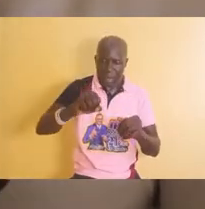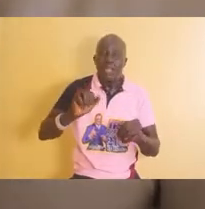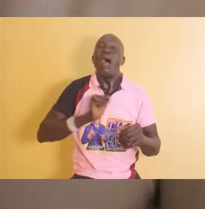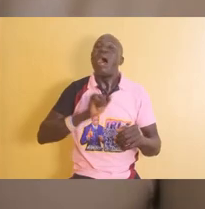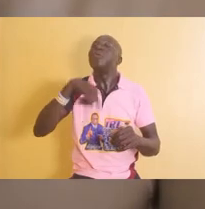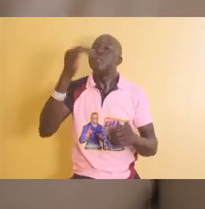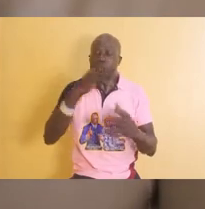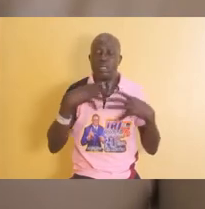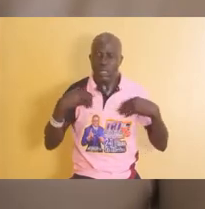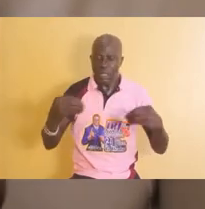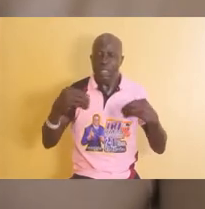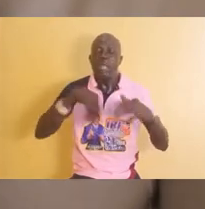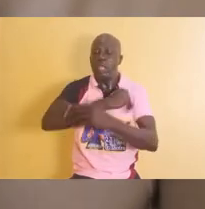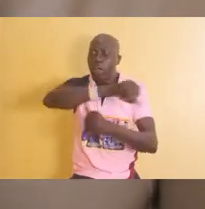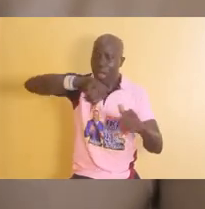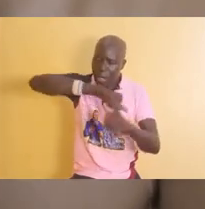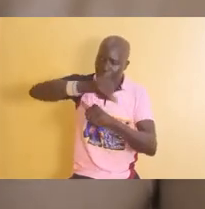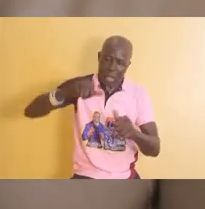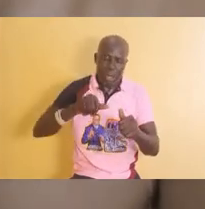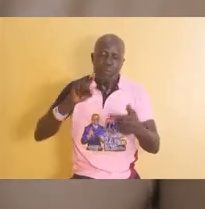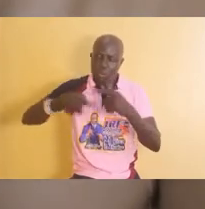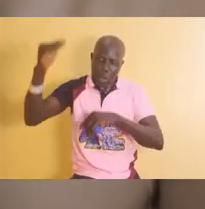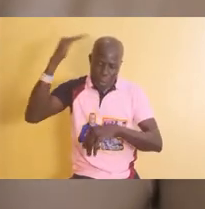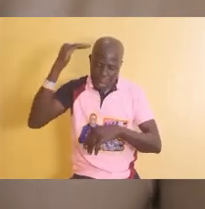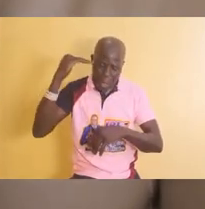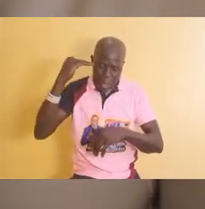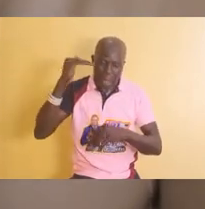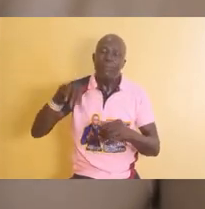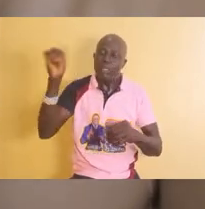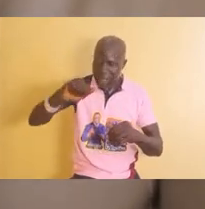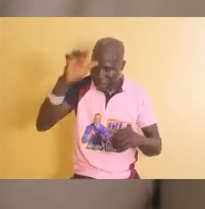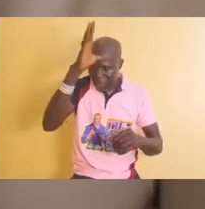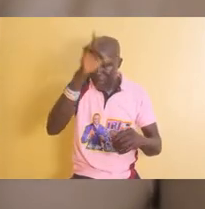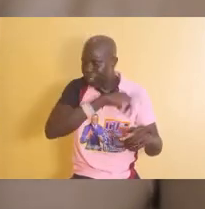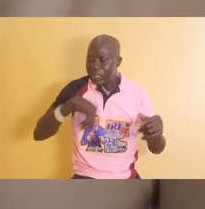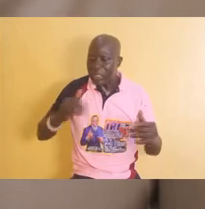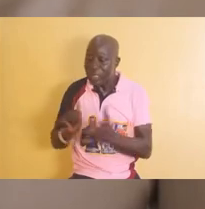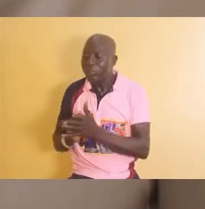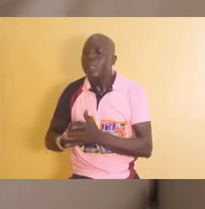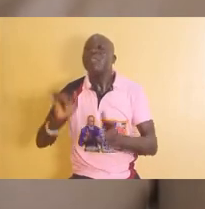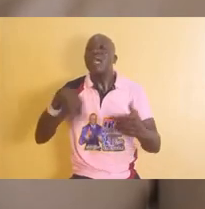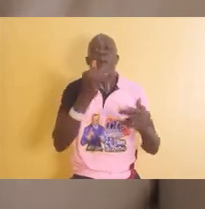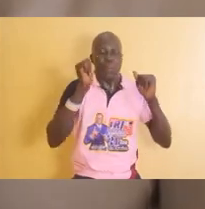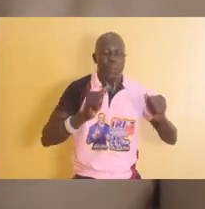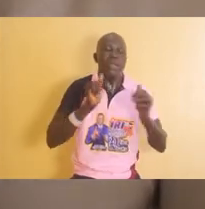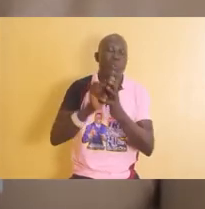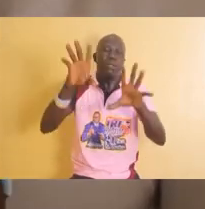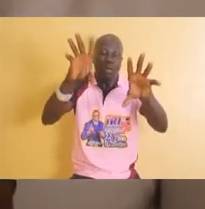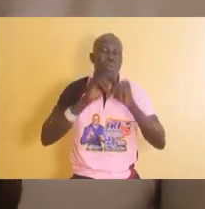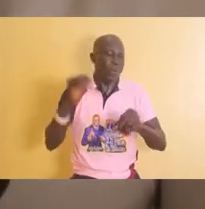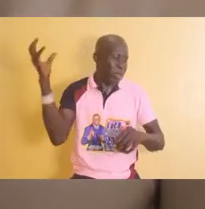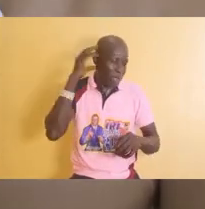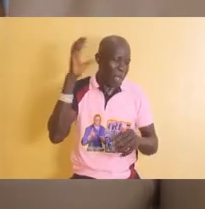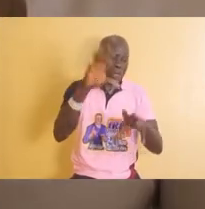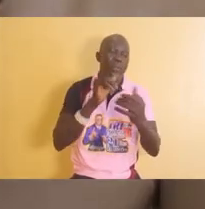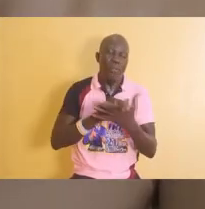yes, and out, you know, in that all, seniori, to their head, baby, so say the father, I'm have you body, you're here with